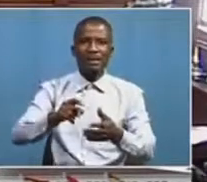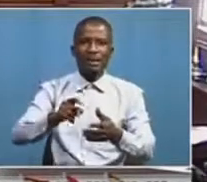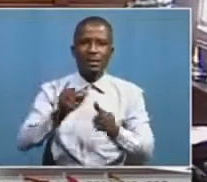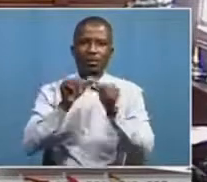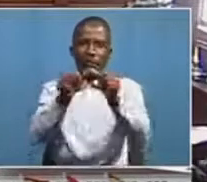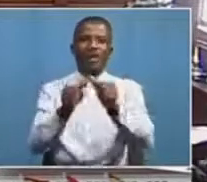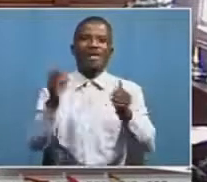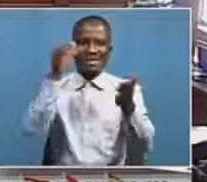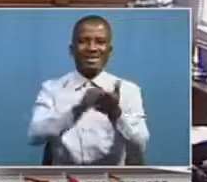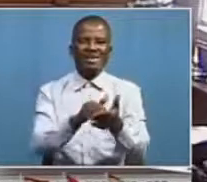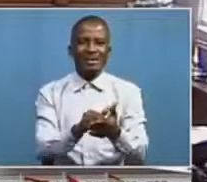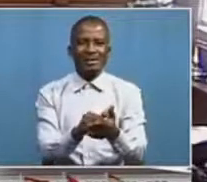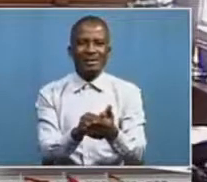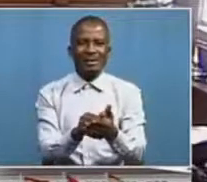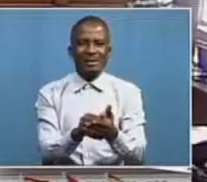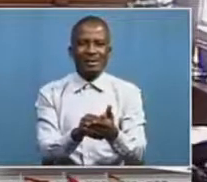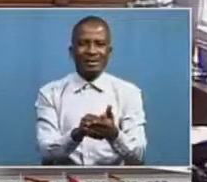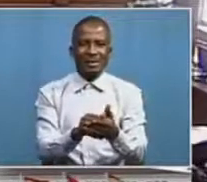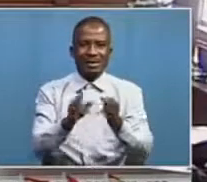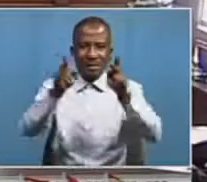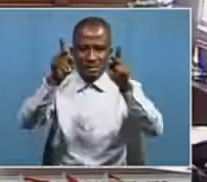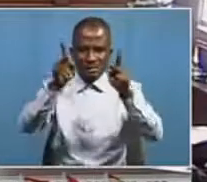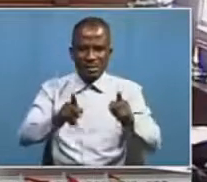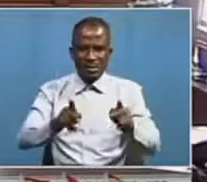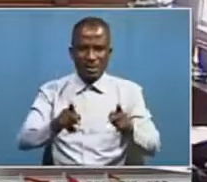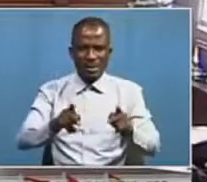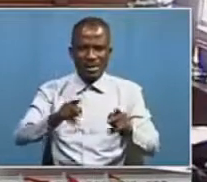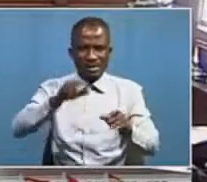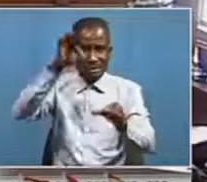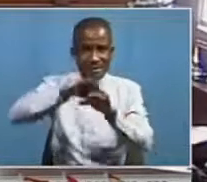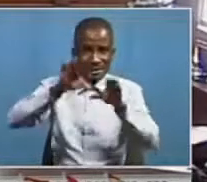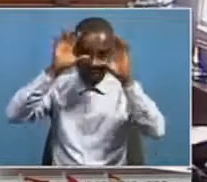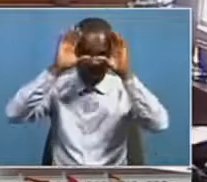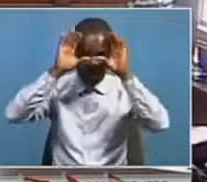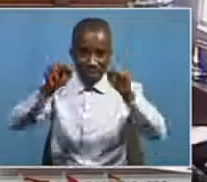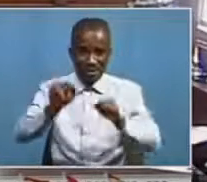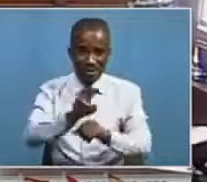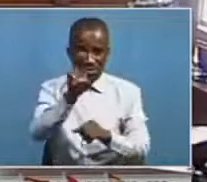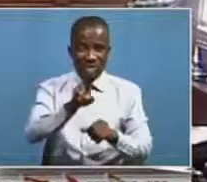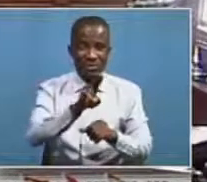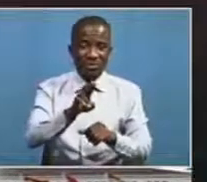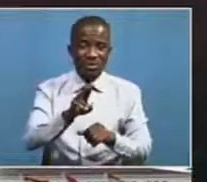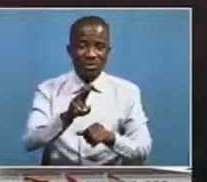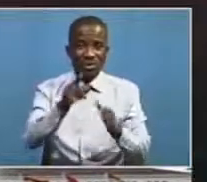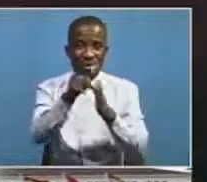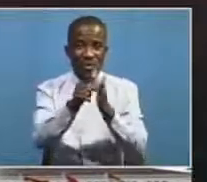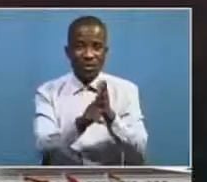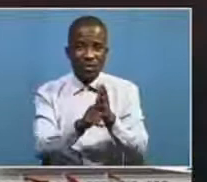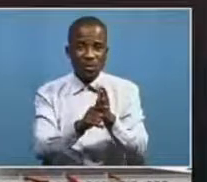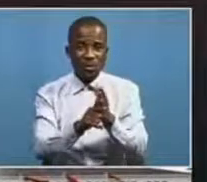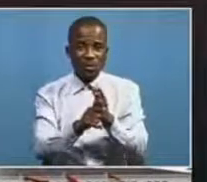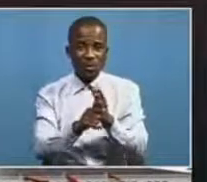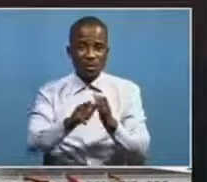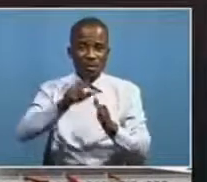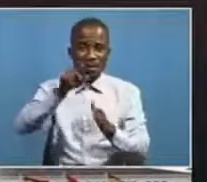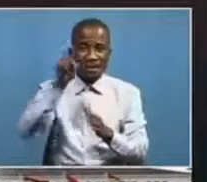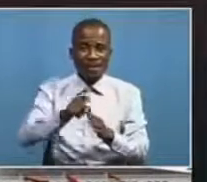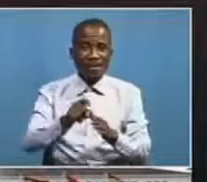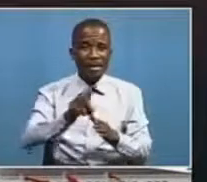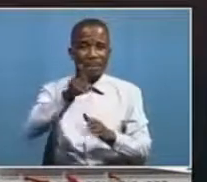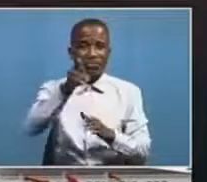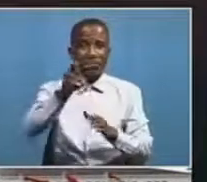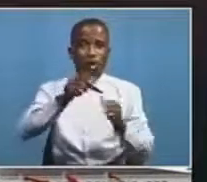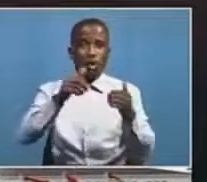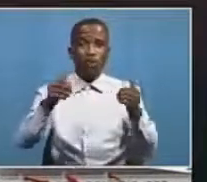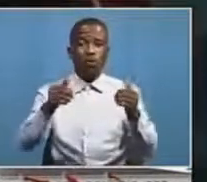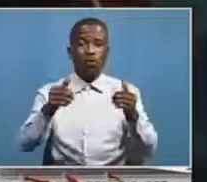election. 5. The candidates for a presidential election held under clause 4 of this article shall be the two candidates who